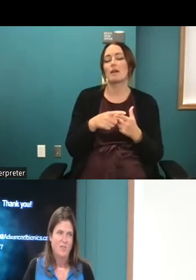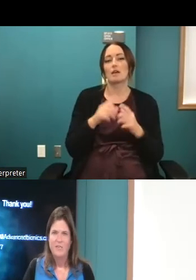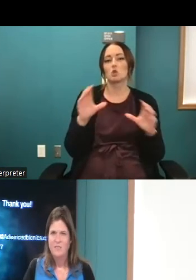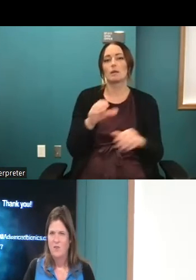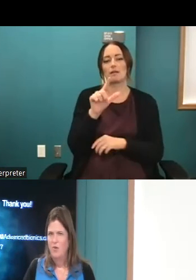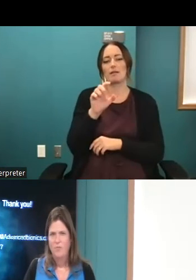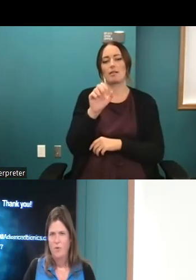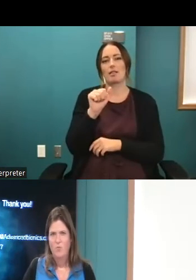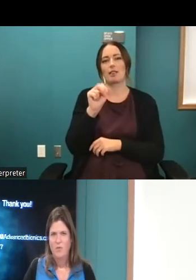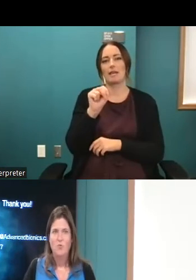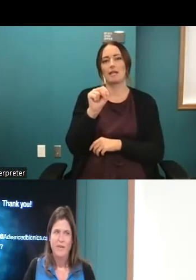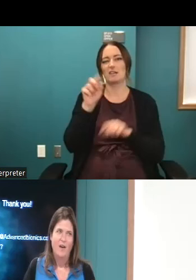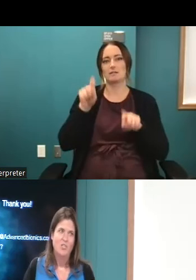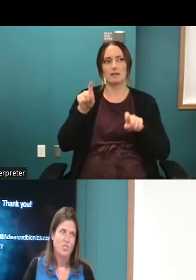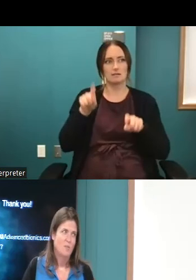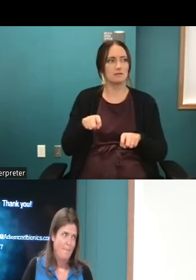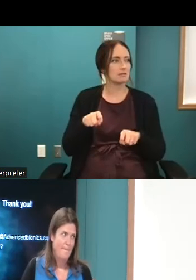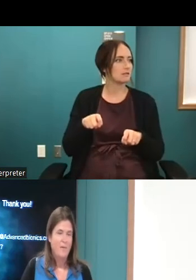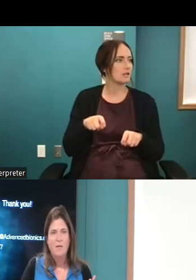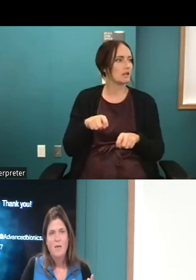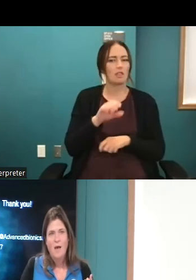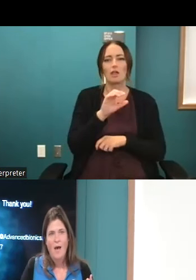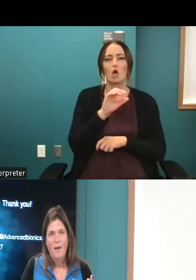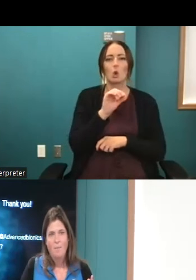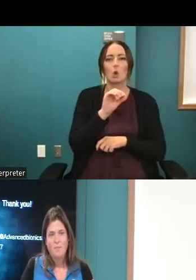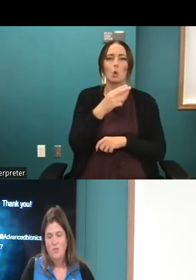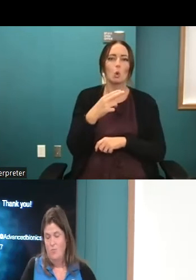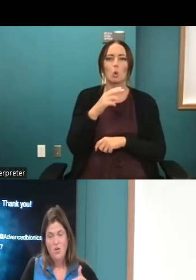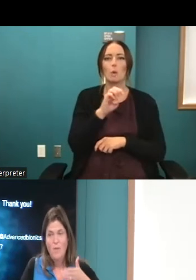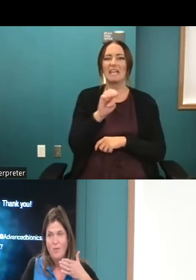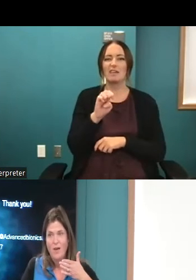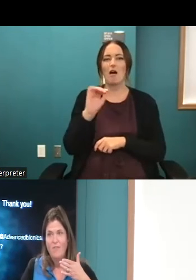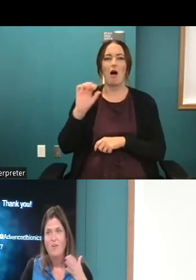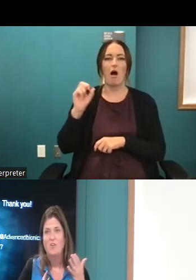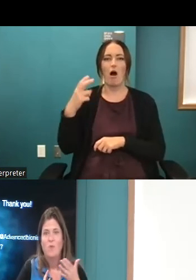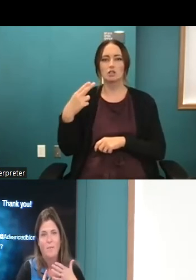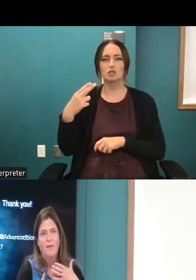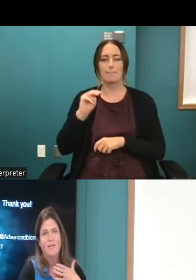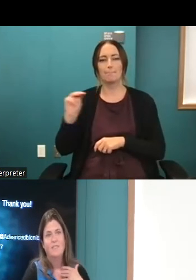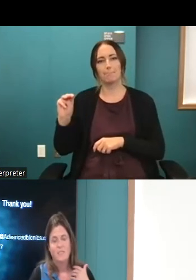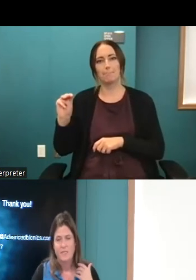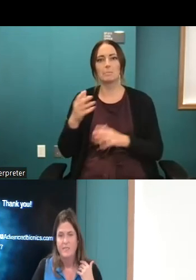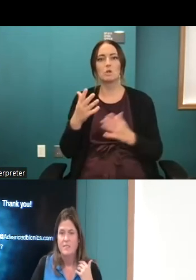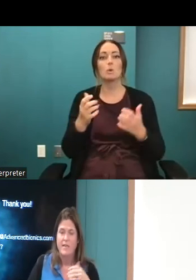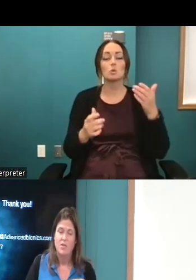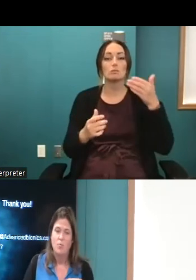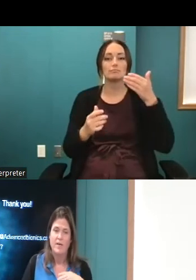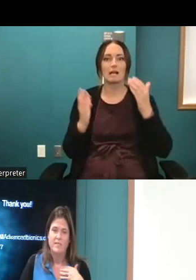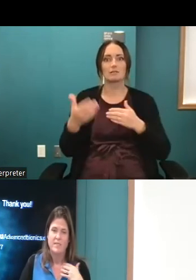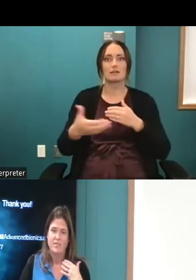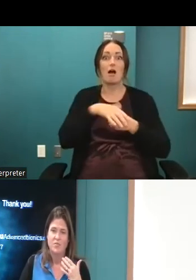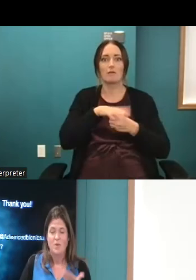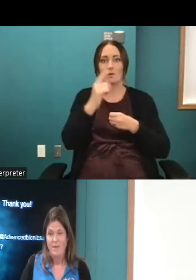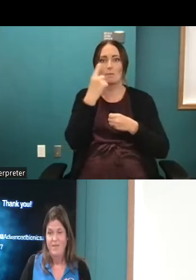test. Are you all familiar with the ooh, ee, ash, Yes. so you want your mouth covered, you want to be at a distance, and you